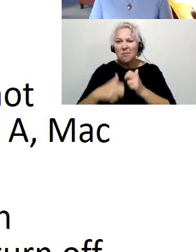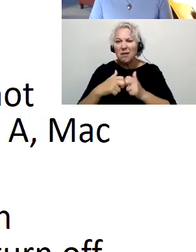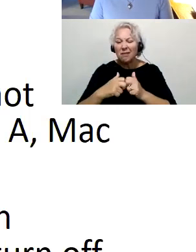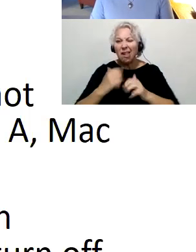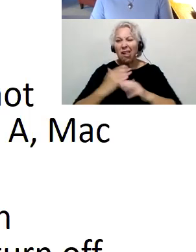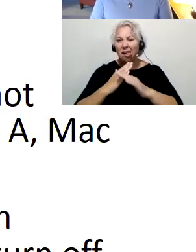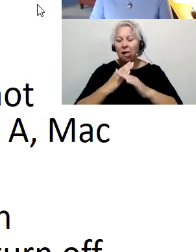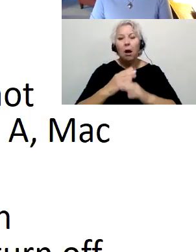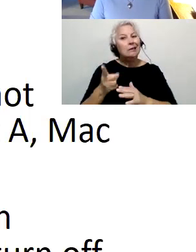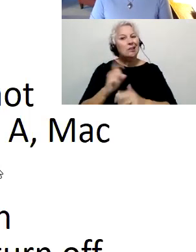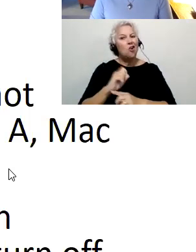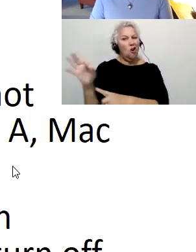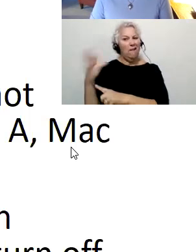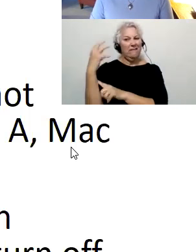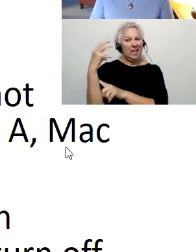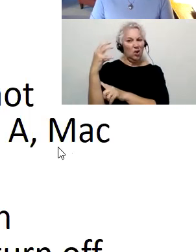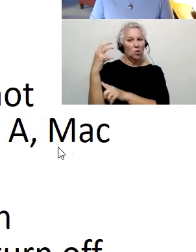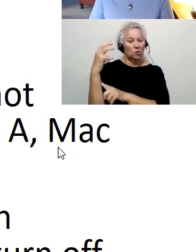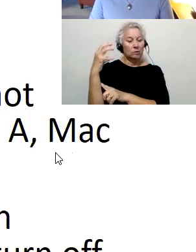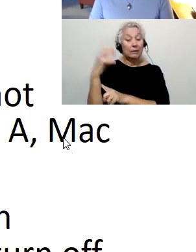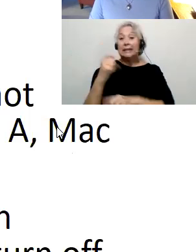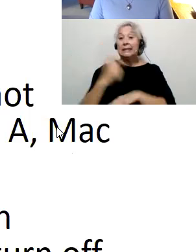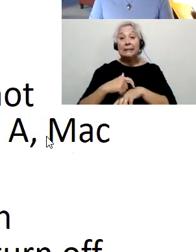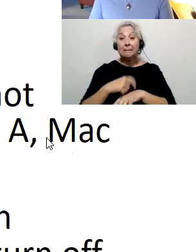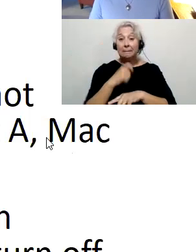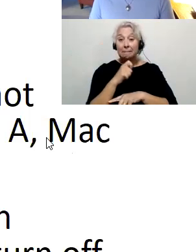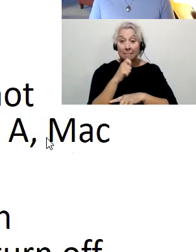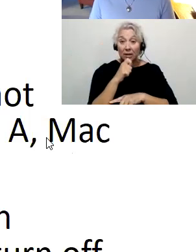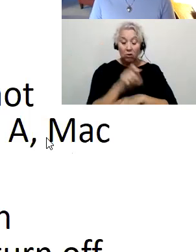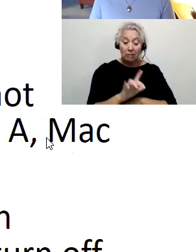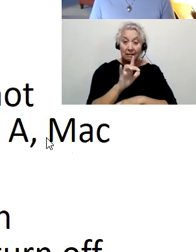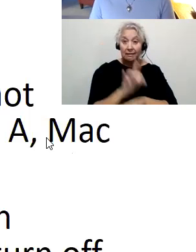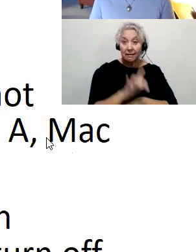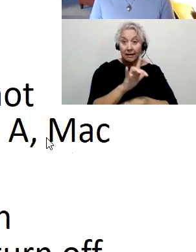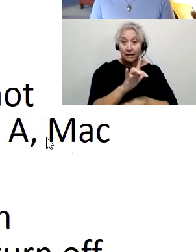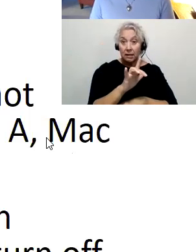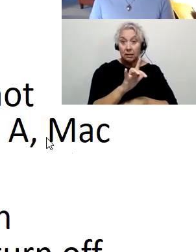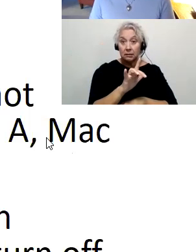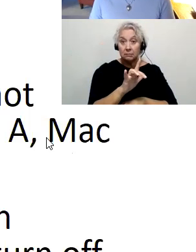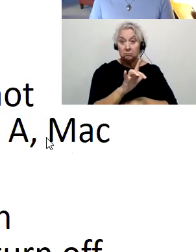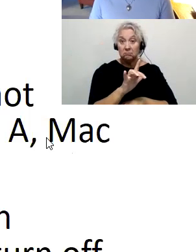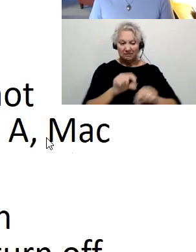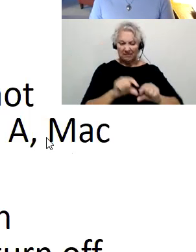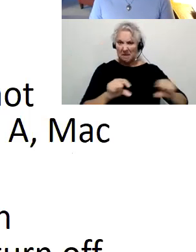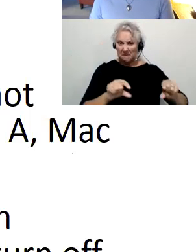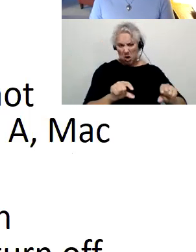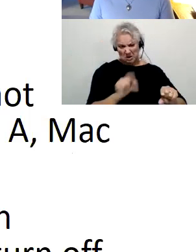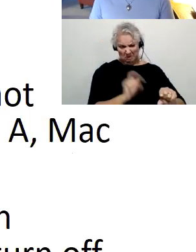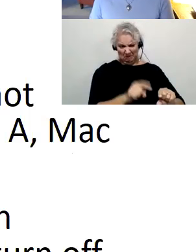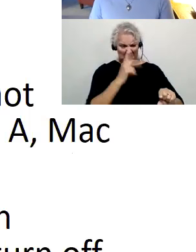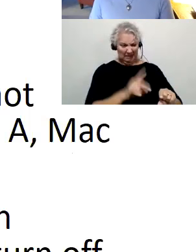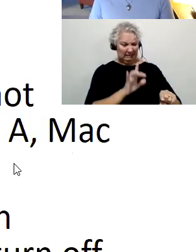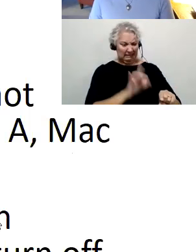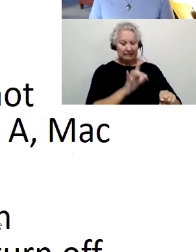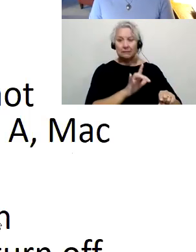that. At any time, you can click the microphone icon at the bottom left to mute